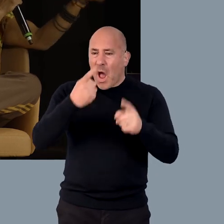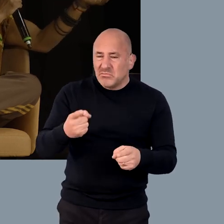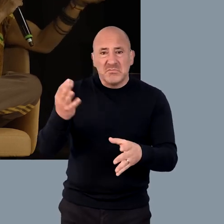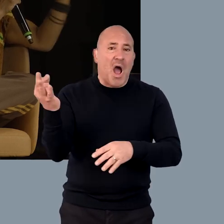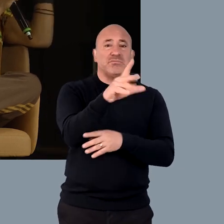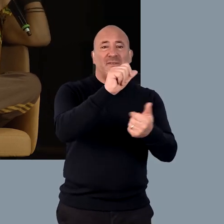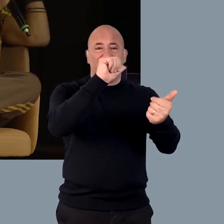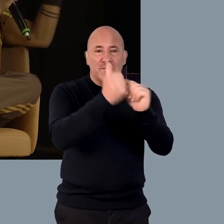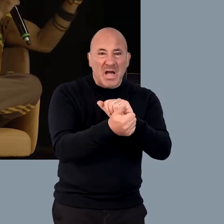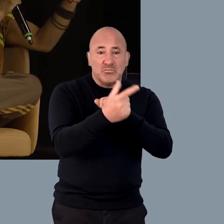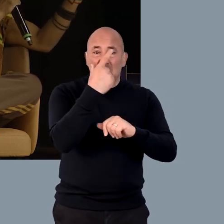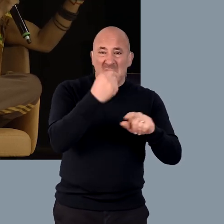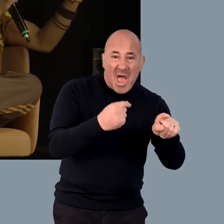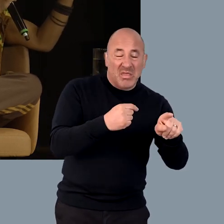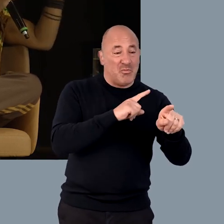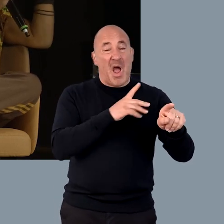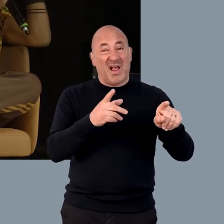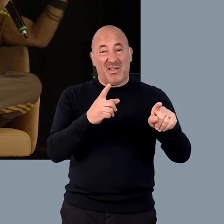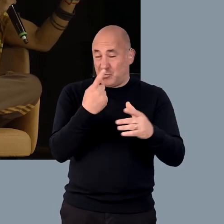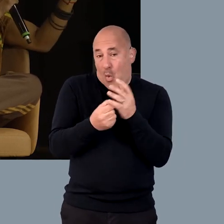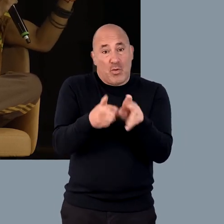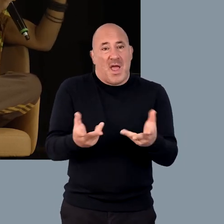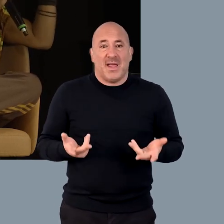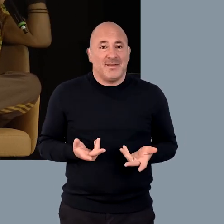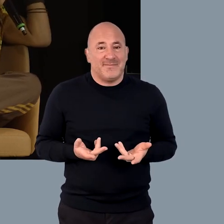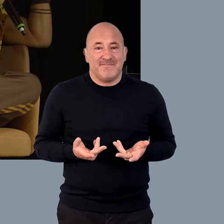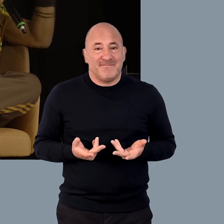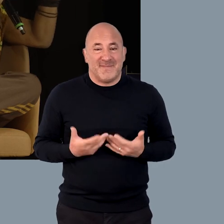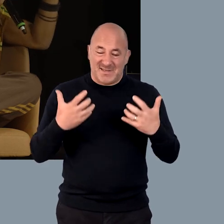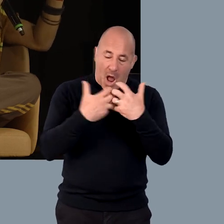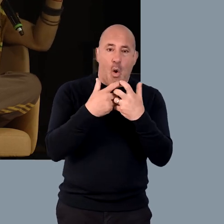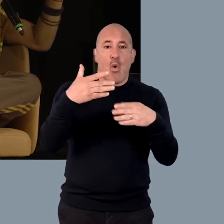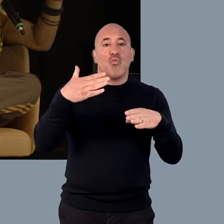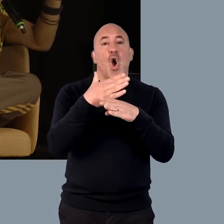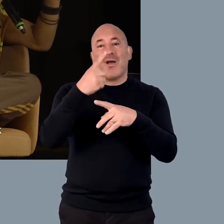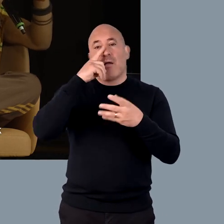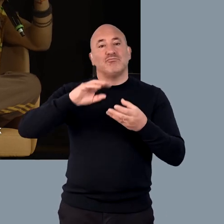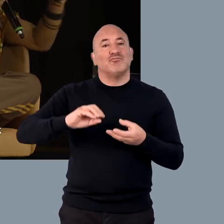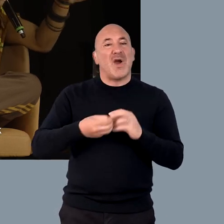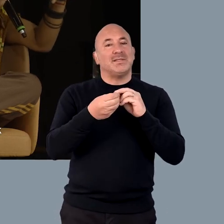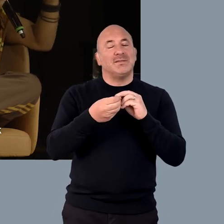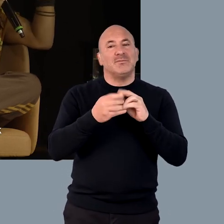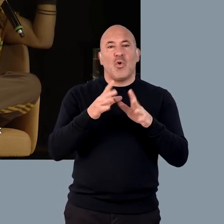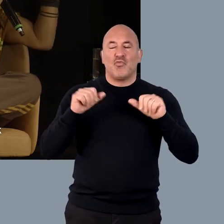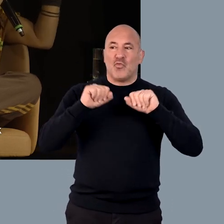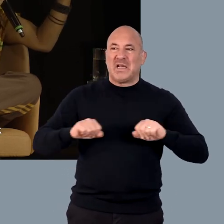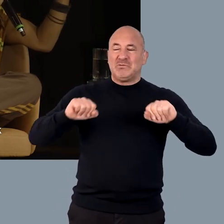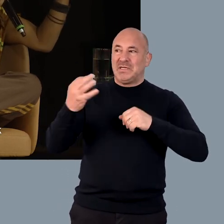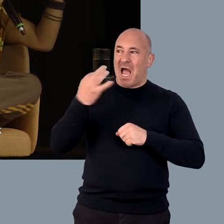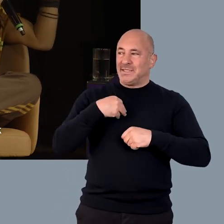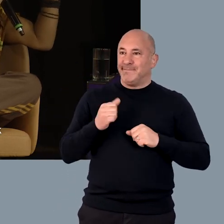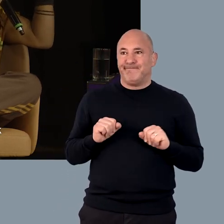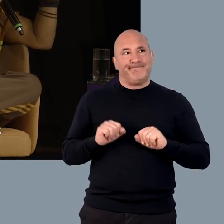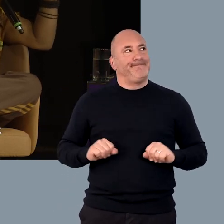or if you can't do it get your friends who can do it to do it because that's the only way that is the only way to create the